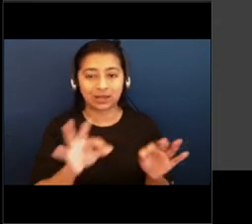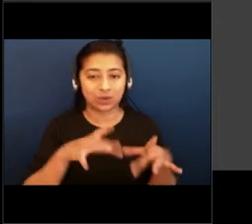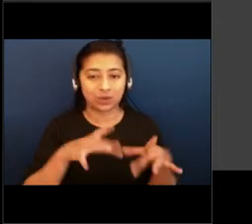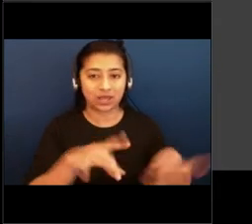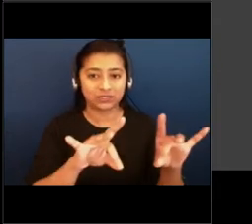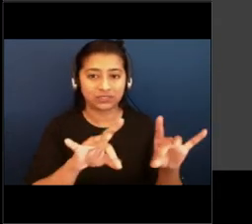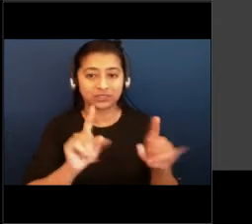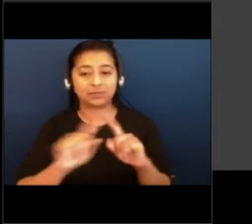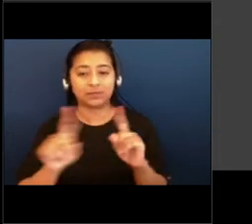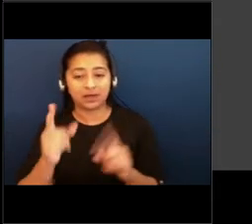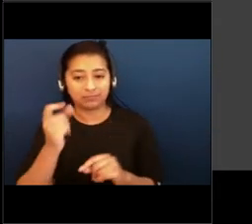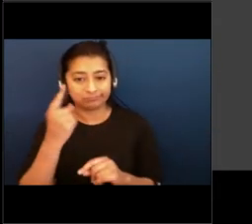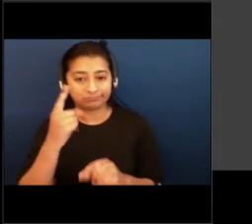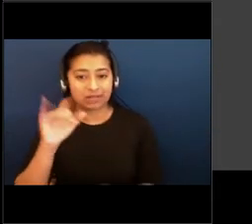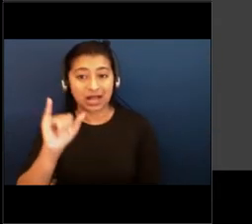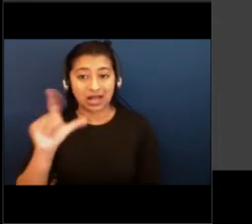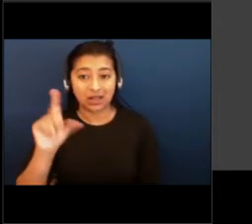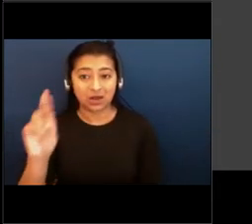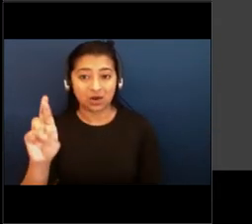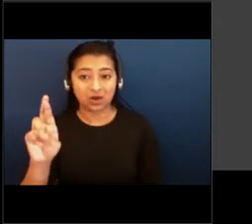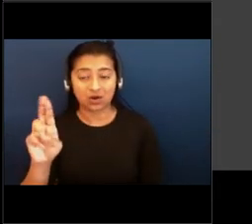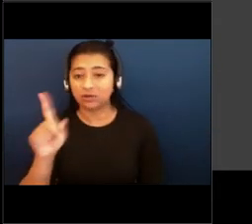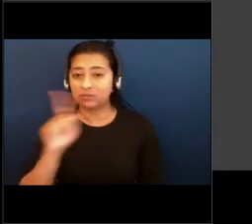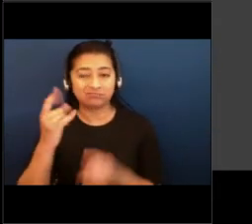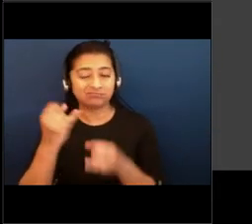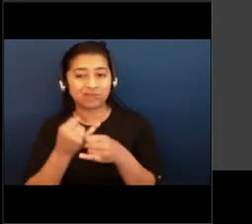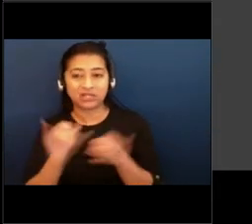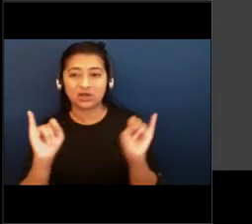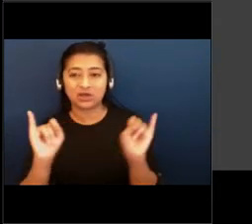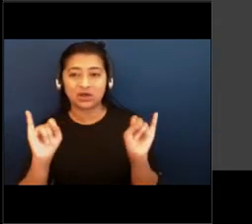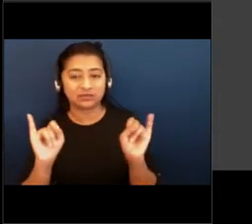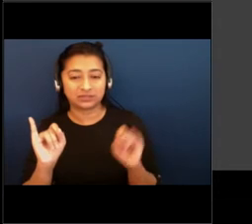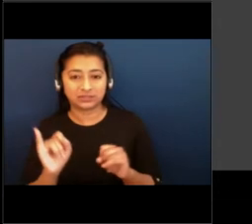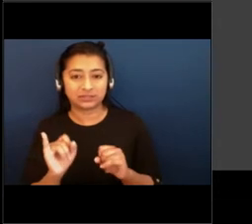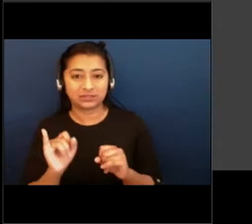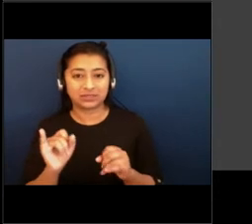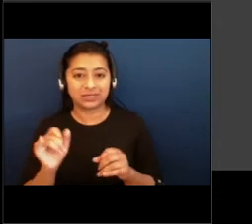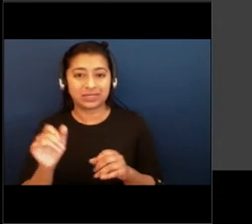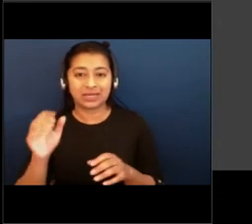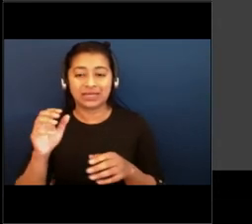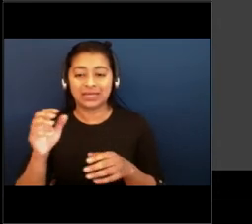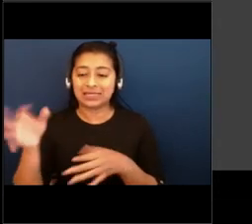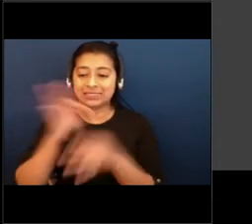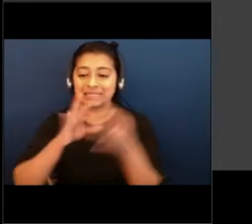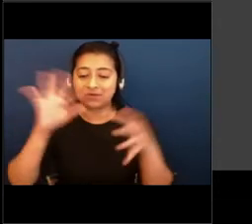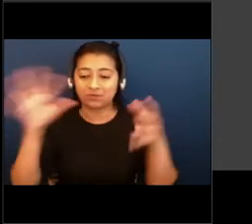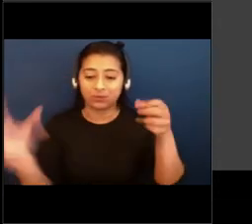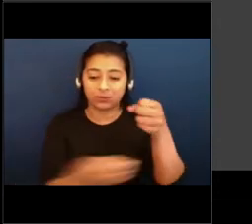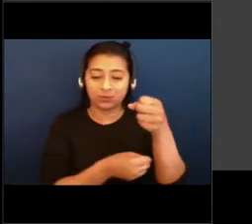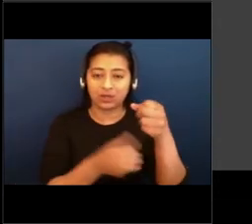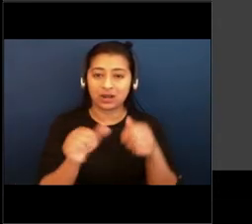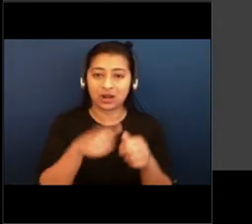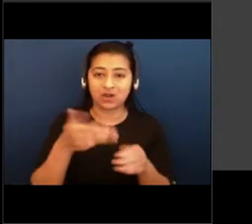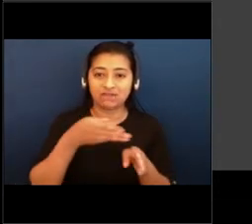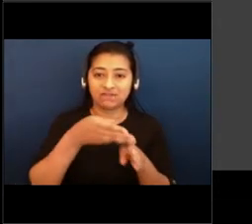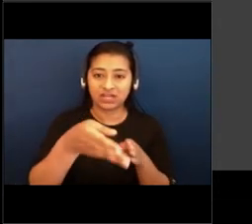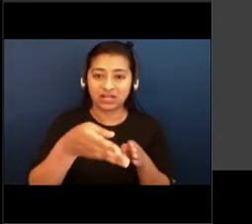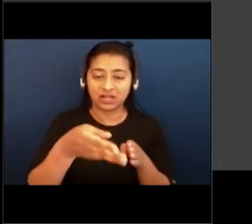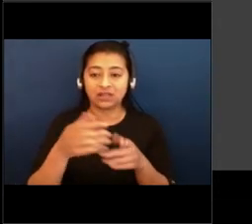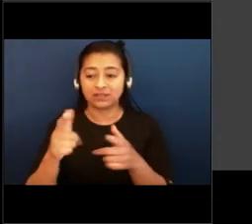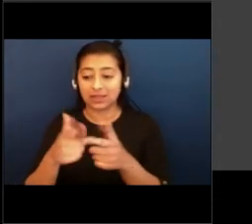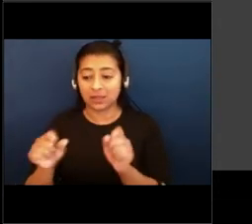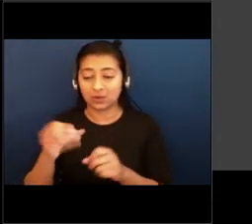that ILR is necessarily autonomous, and rather than being subsumed by another field, the languages and communities